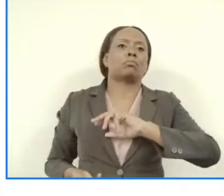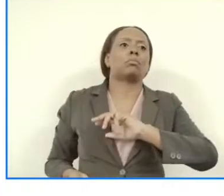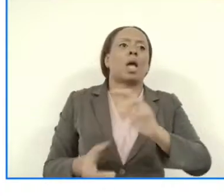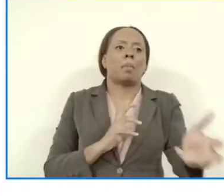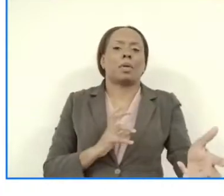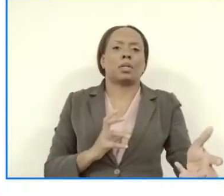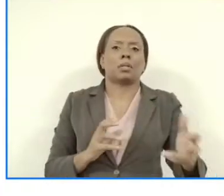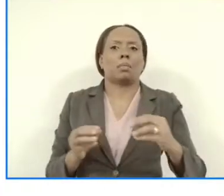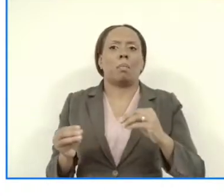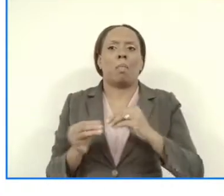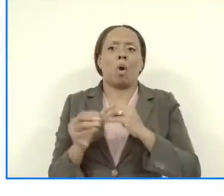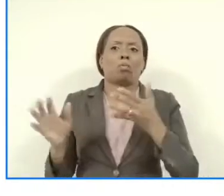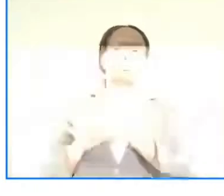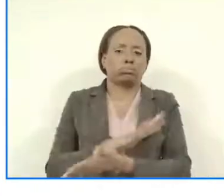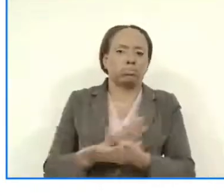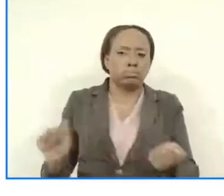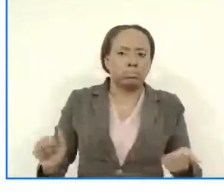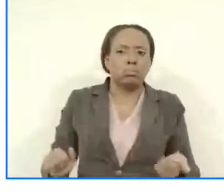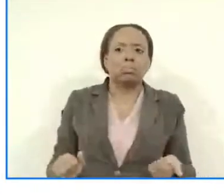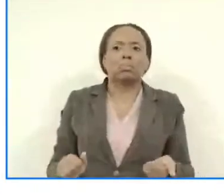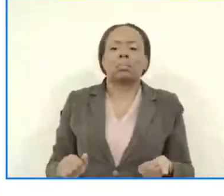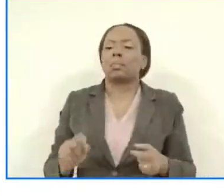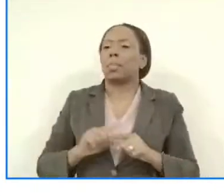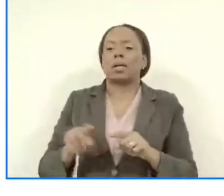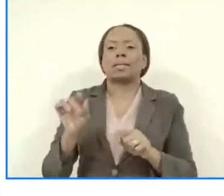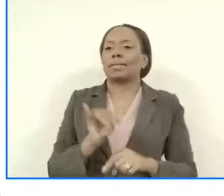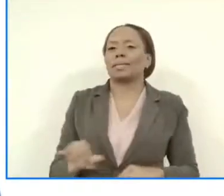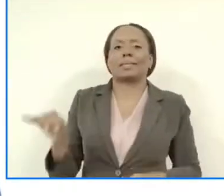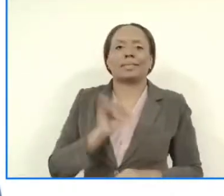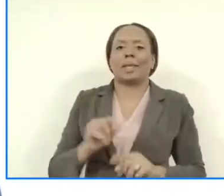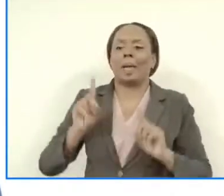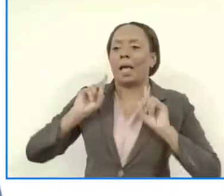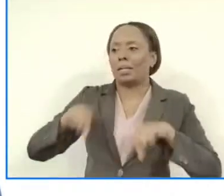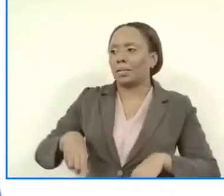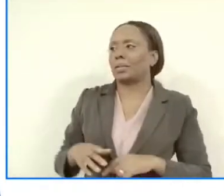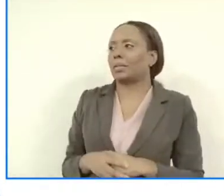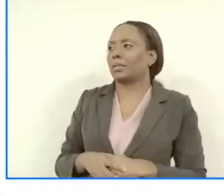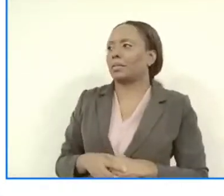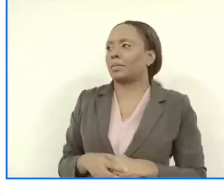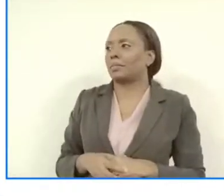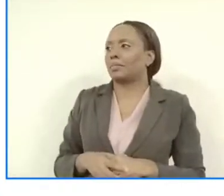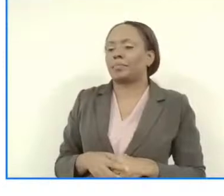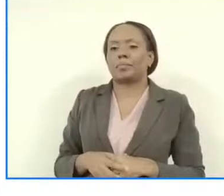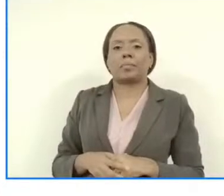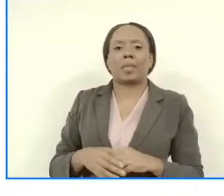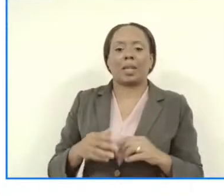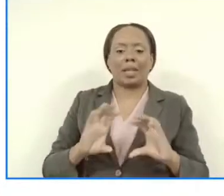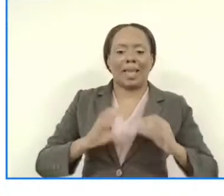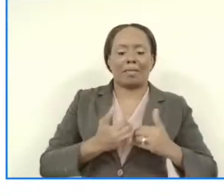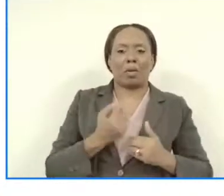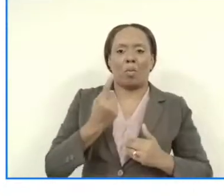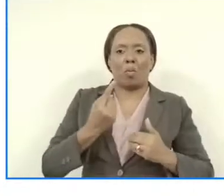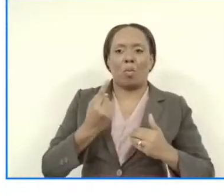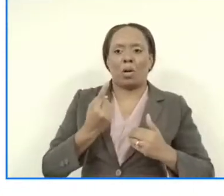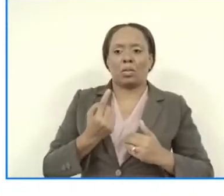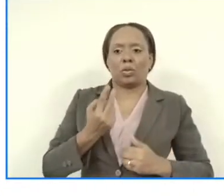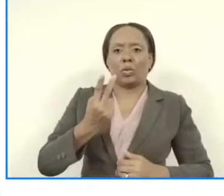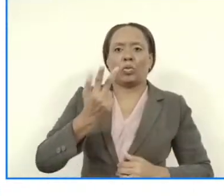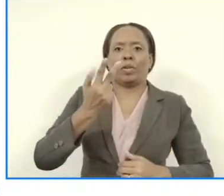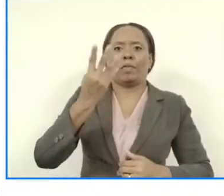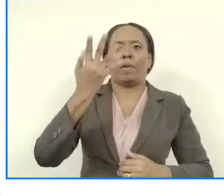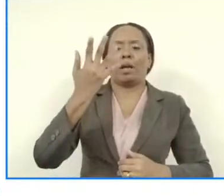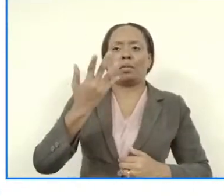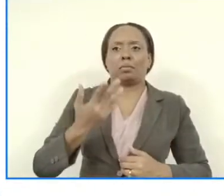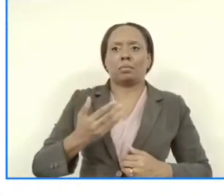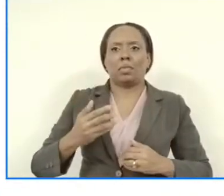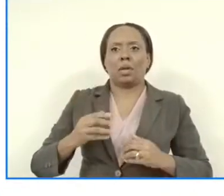network. But again, just same answer I gave for category 1, I would give for the higher levels as well. The difference is that it would be more severe.